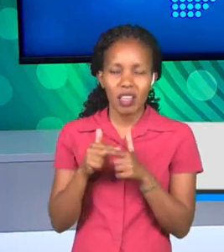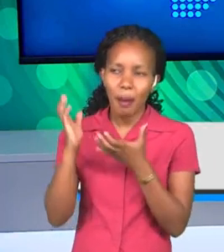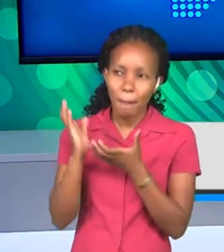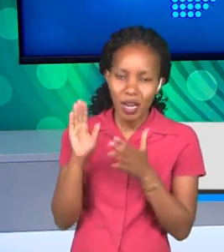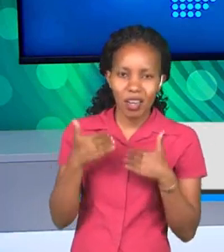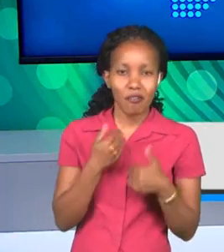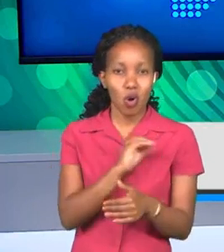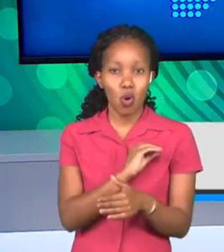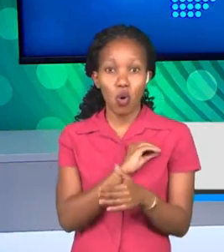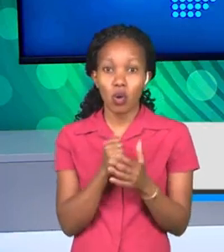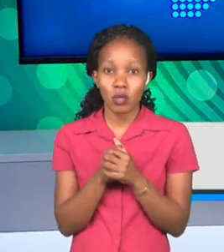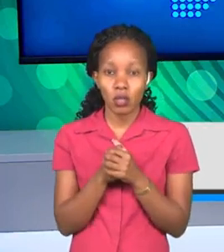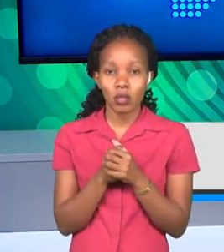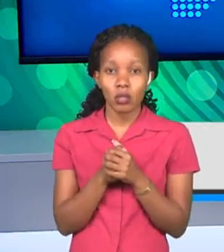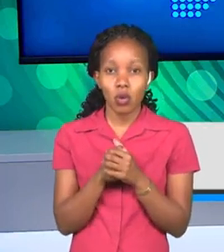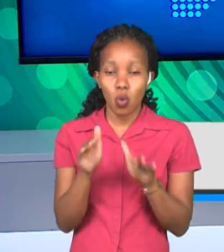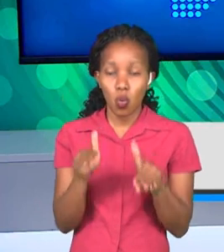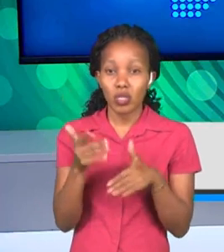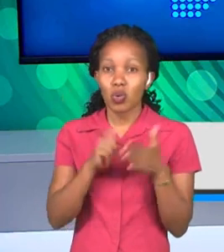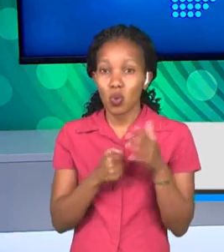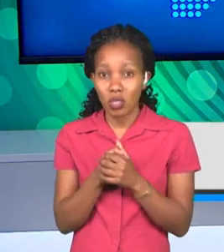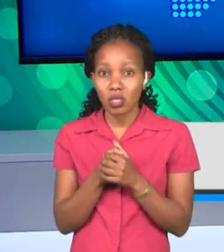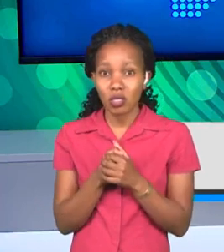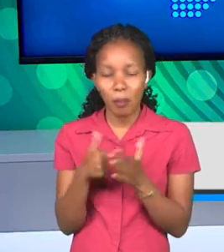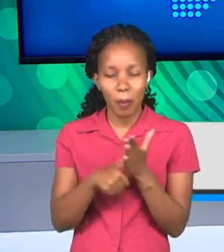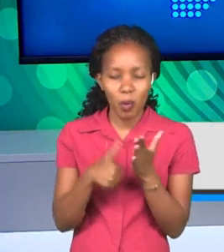their own, having grown up in the shadow of unspeakable